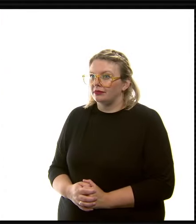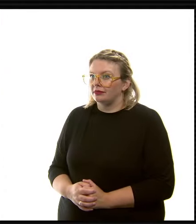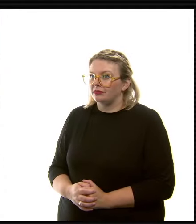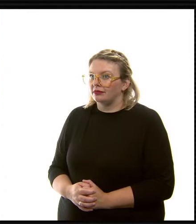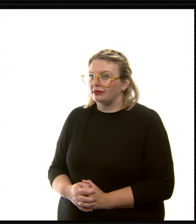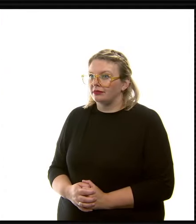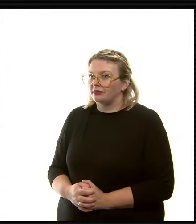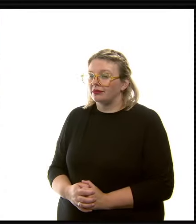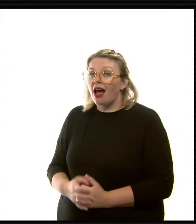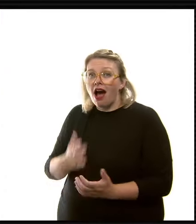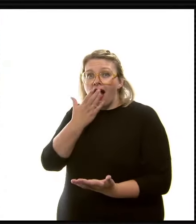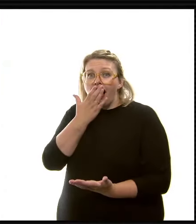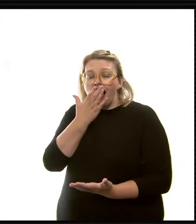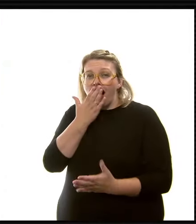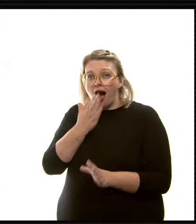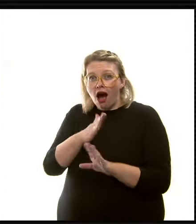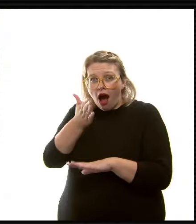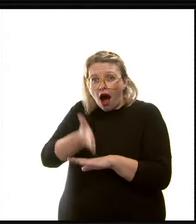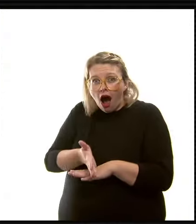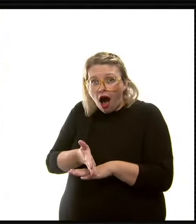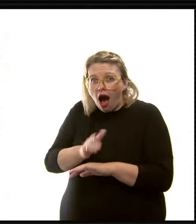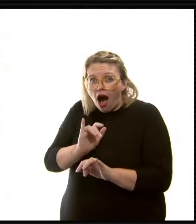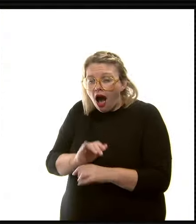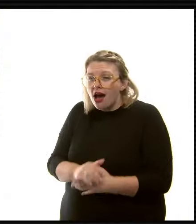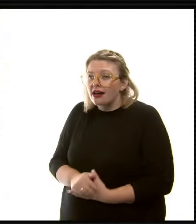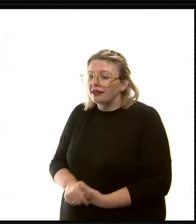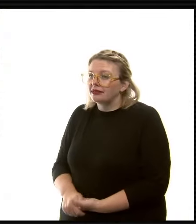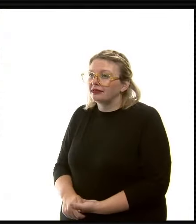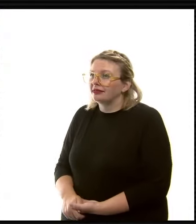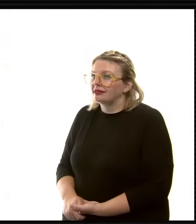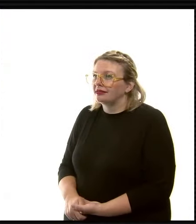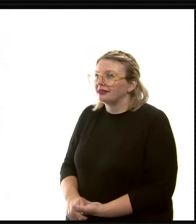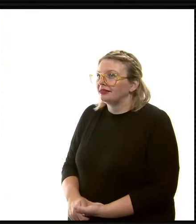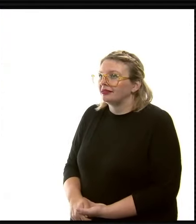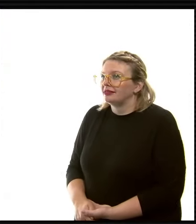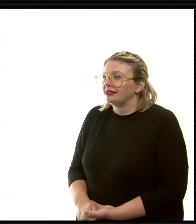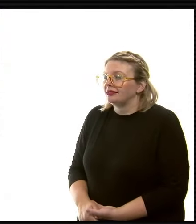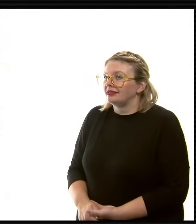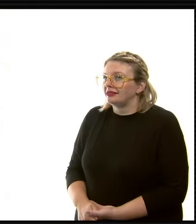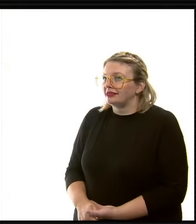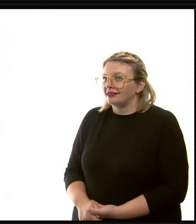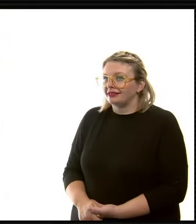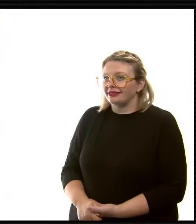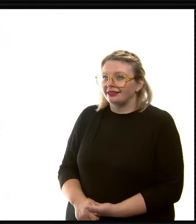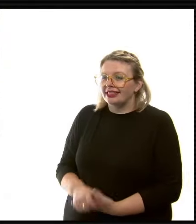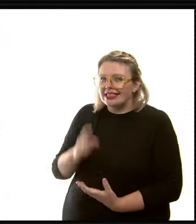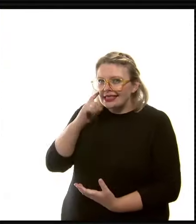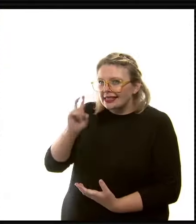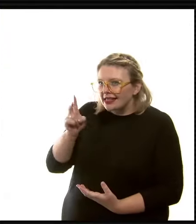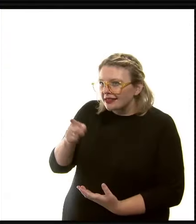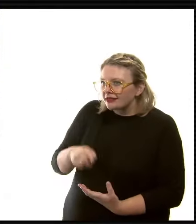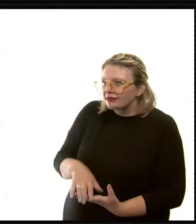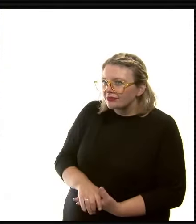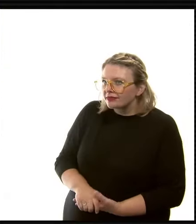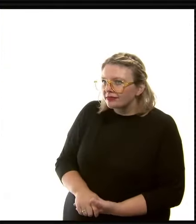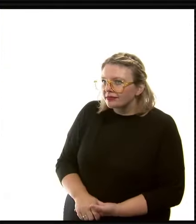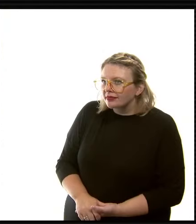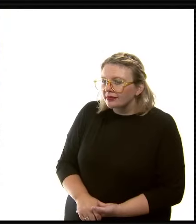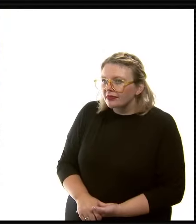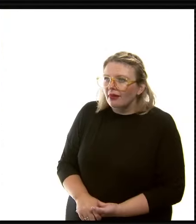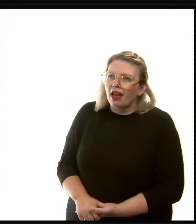Oh! No! Okay. Okay. Kind of. Pretty much. All right, here's the replay. Let's see the